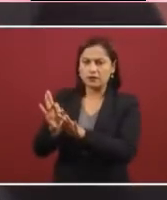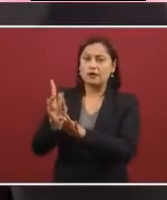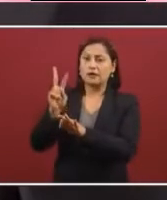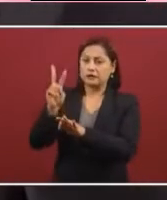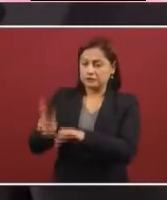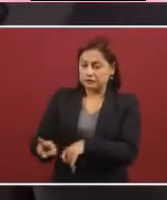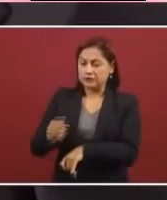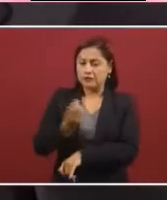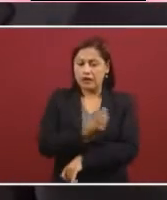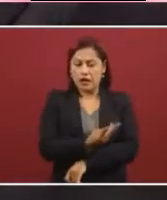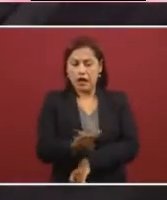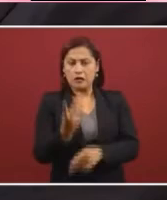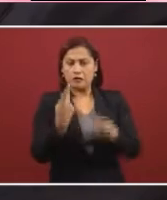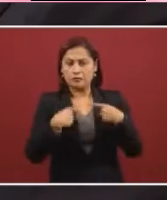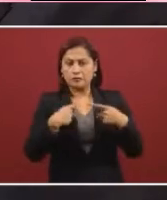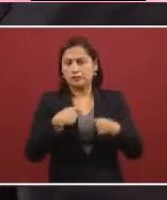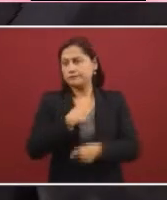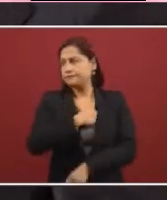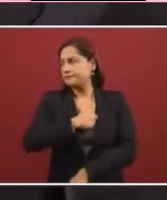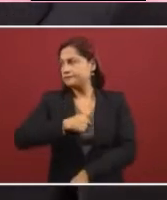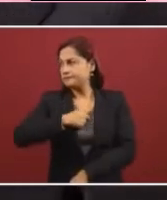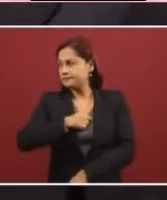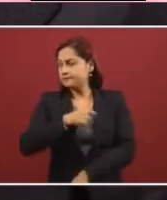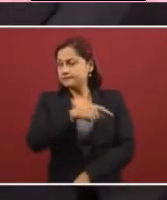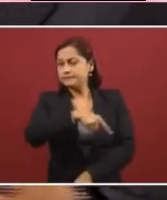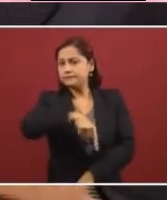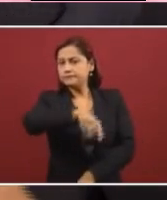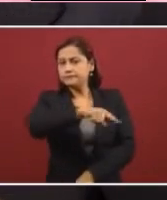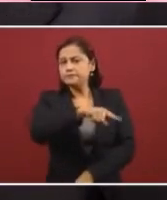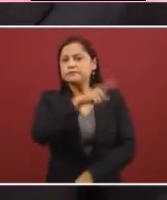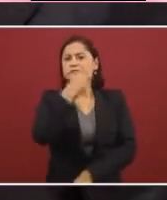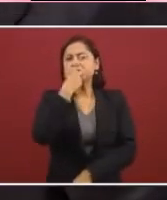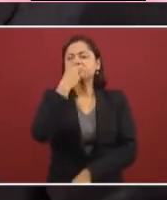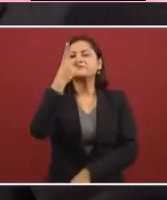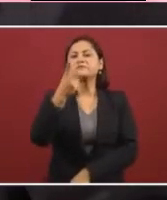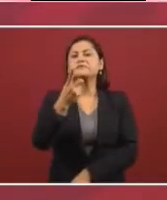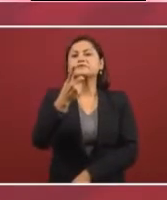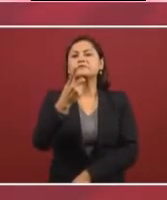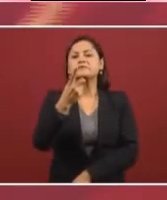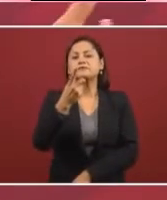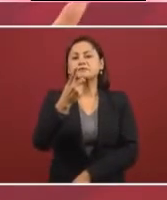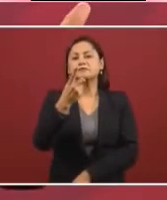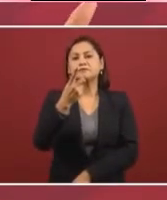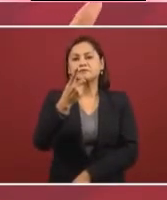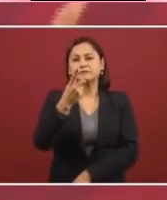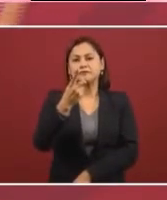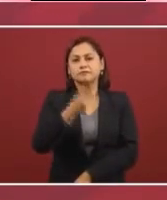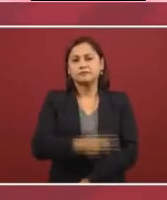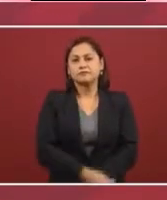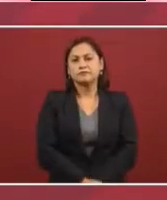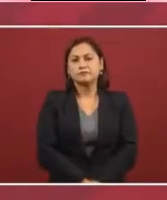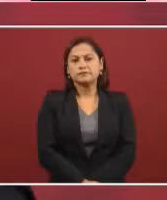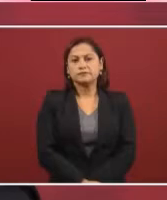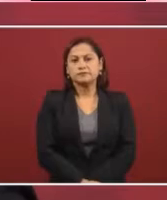that it's very sad. They're saying that we should